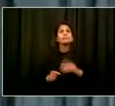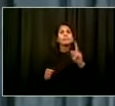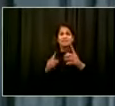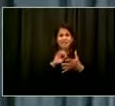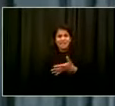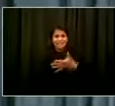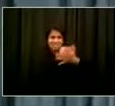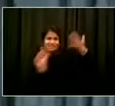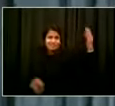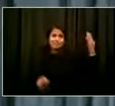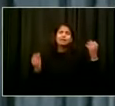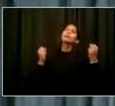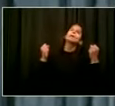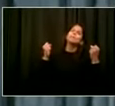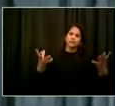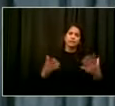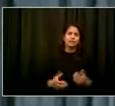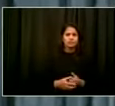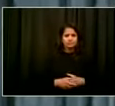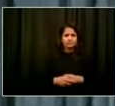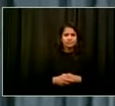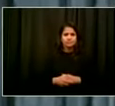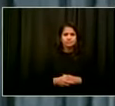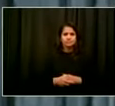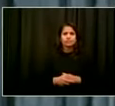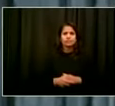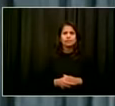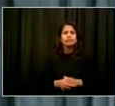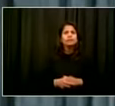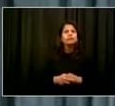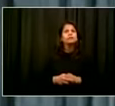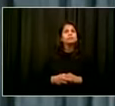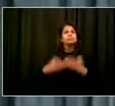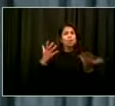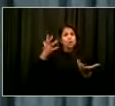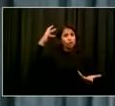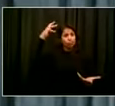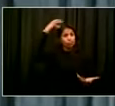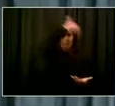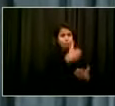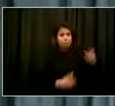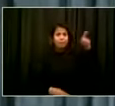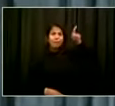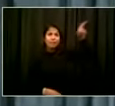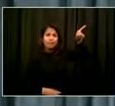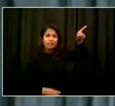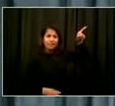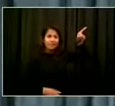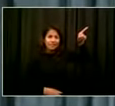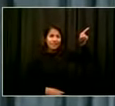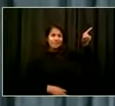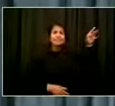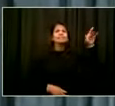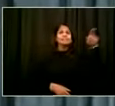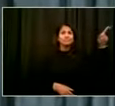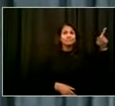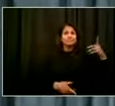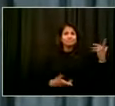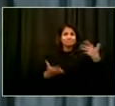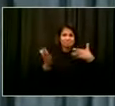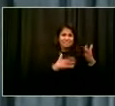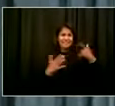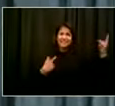Trump will be in office in December, irrespective of the election, and so we will obviously closely monitor the data because we know certainly that